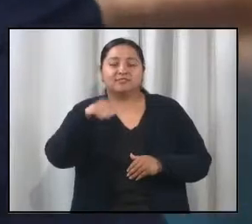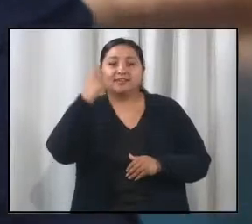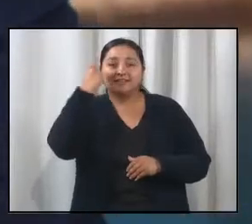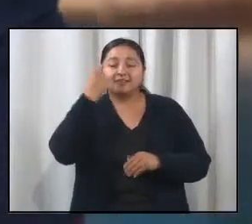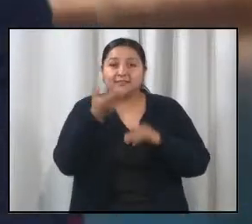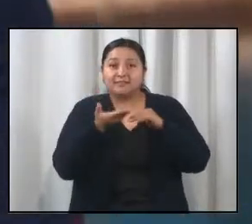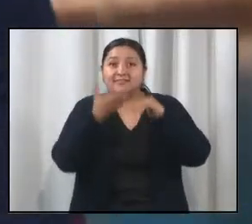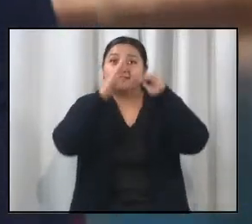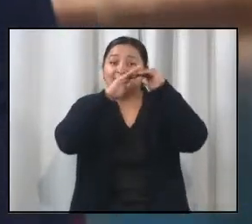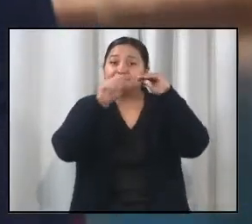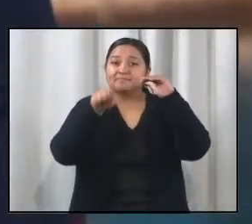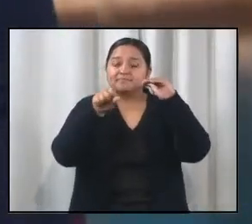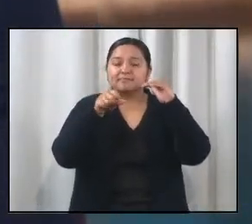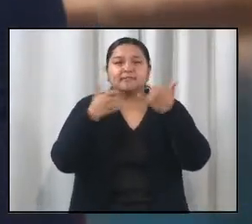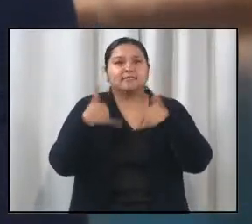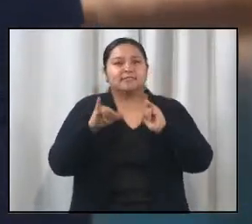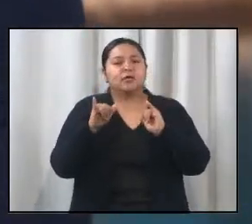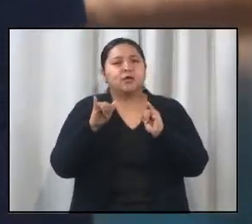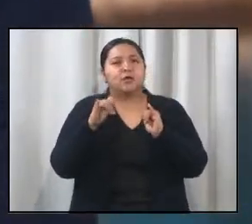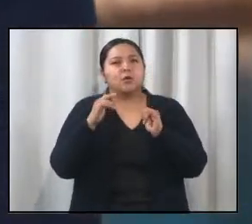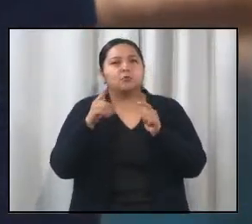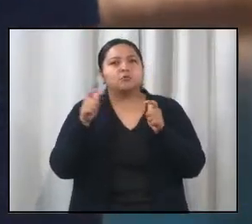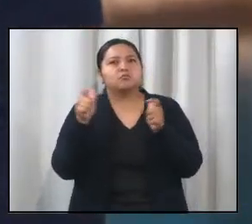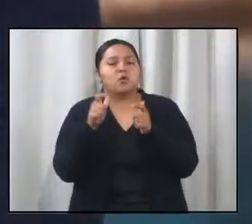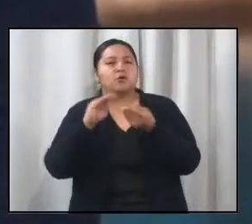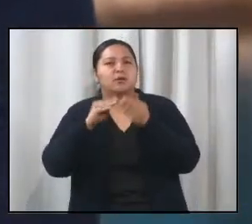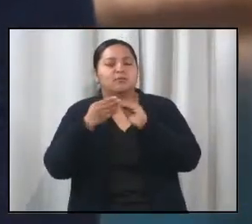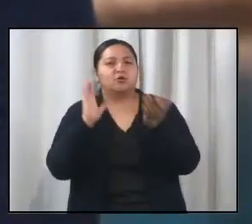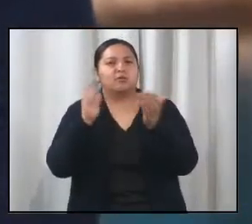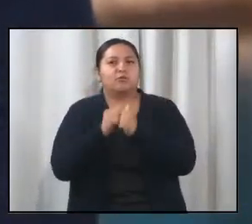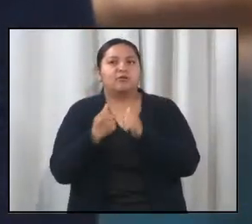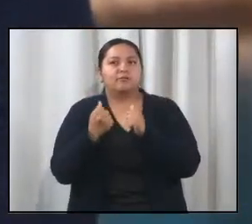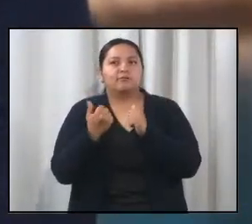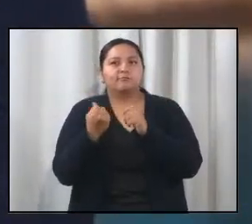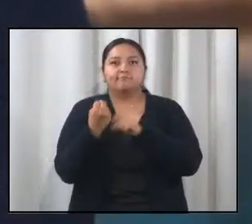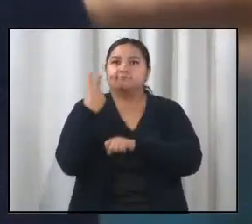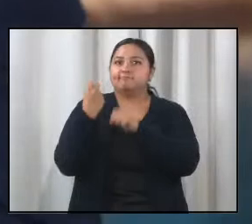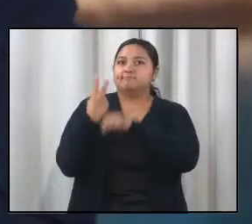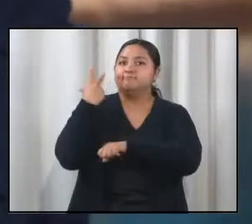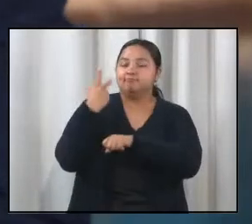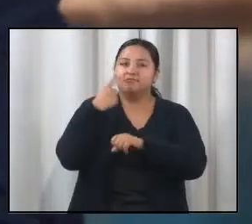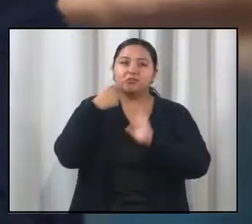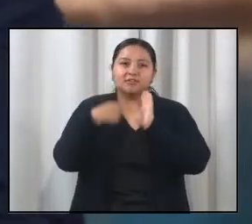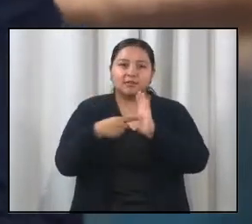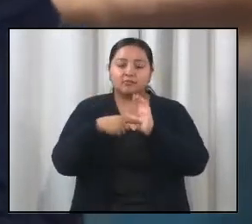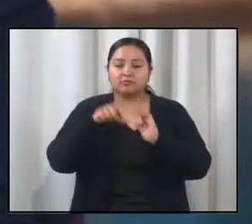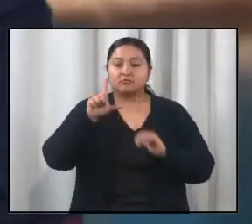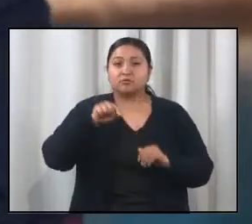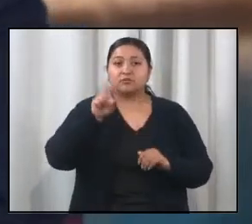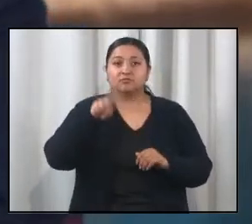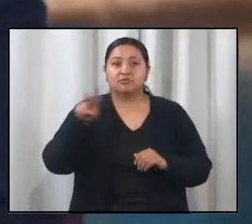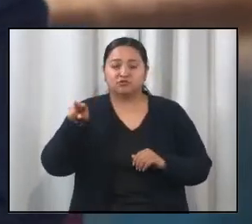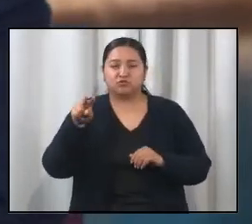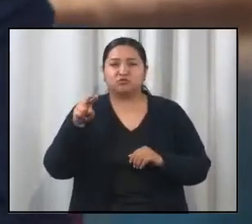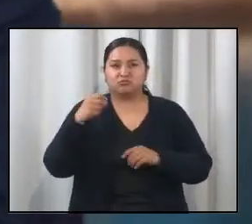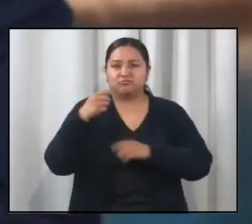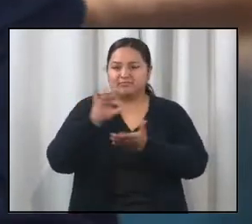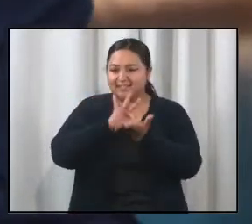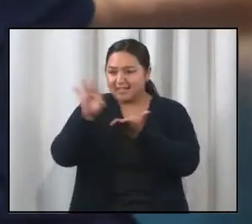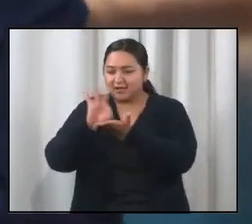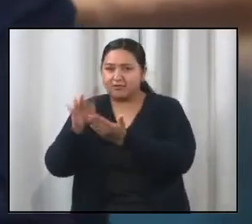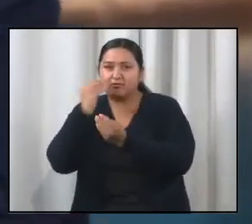that Long Beach has reported in years. In comparison to the 2022 count, the number of people experiencing first-time